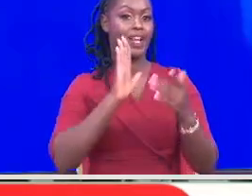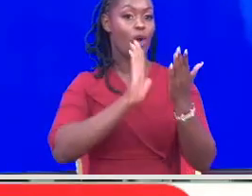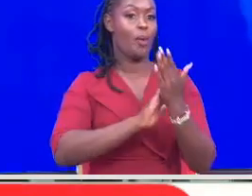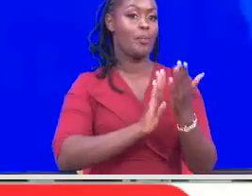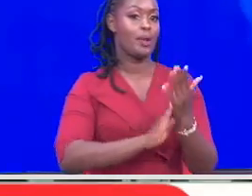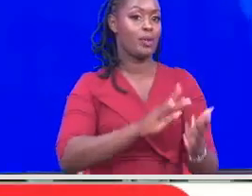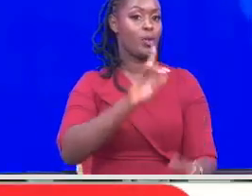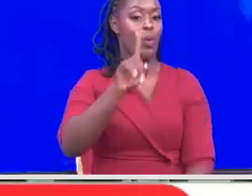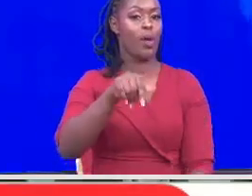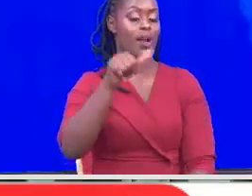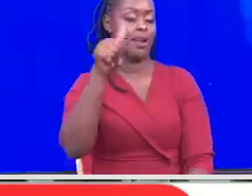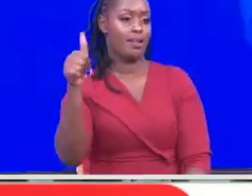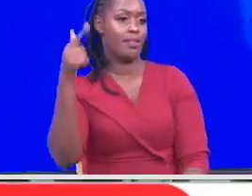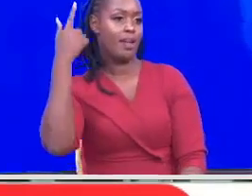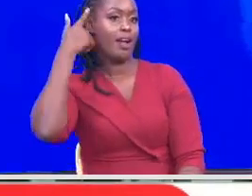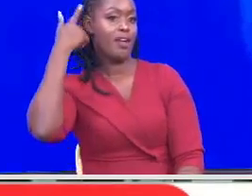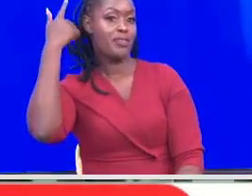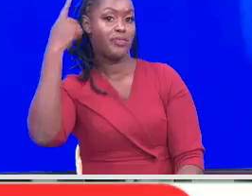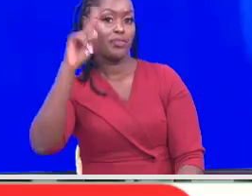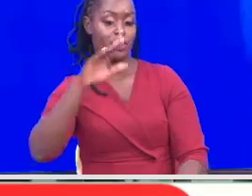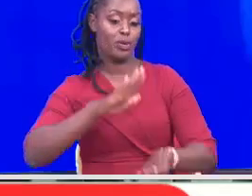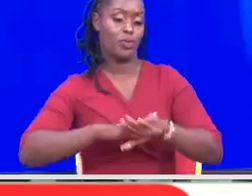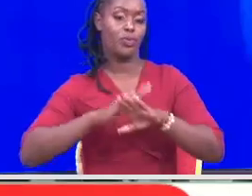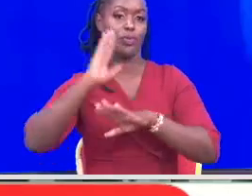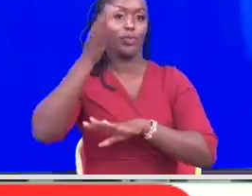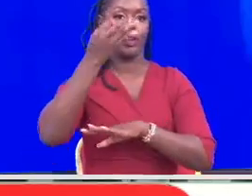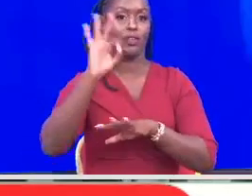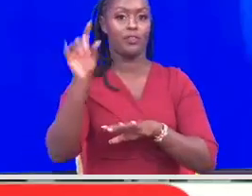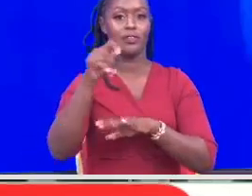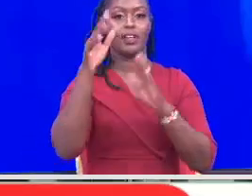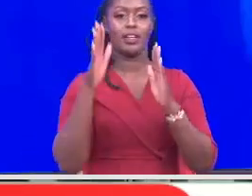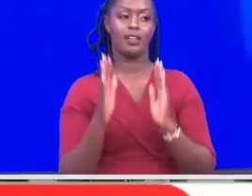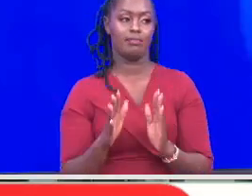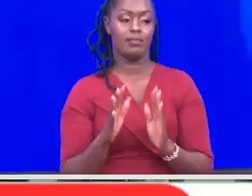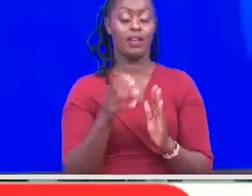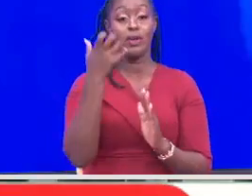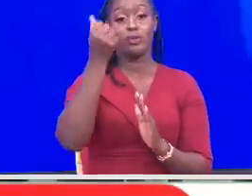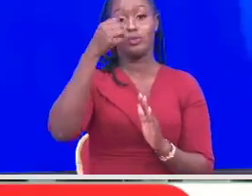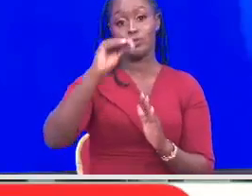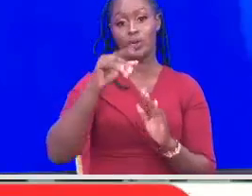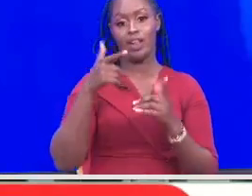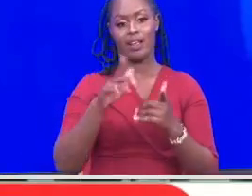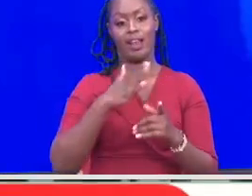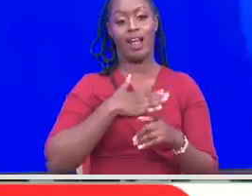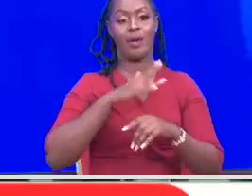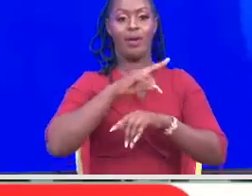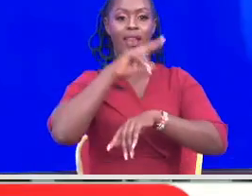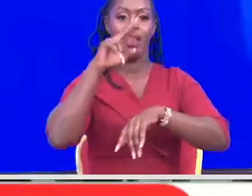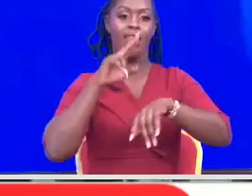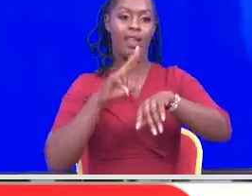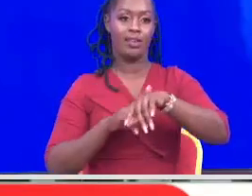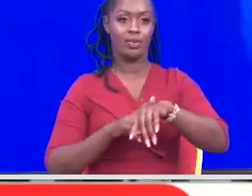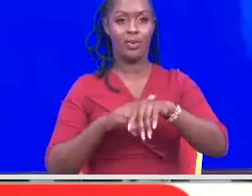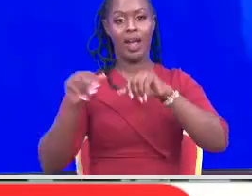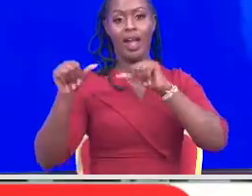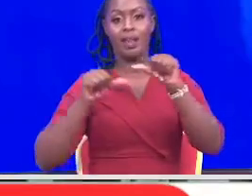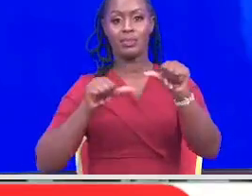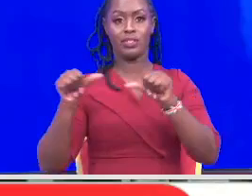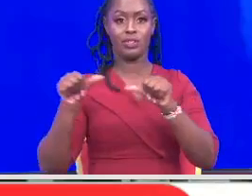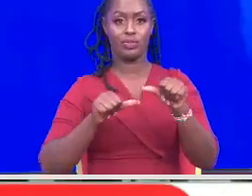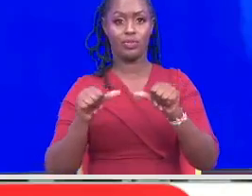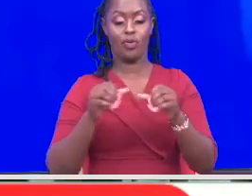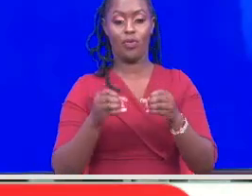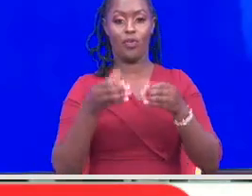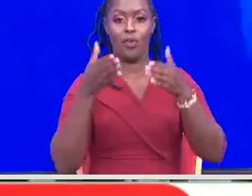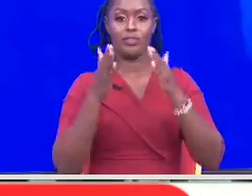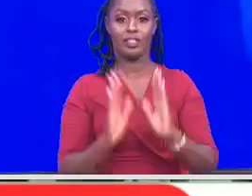other for the common good of the people of Kenya. So let our national administration